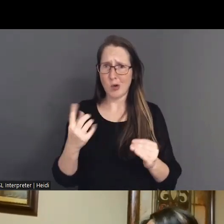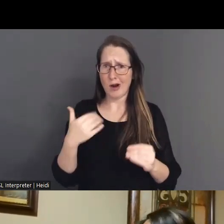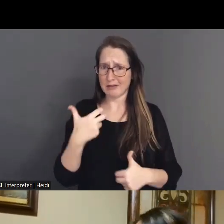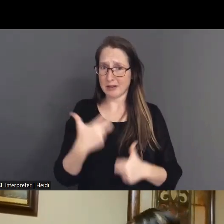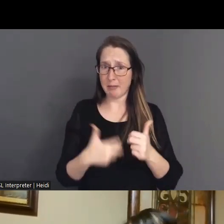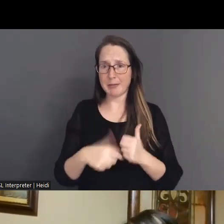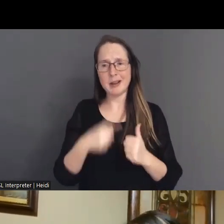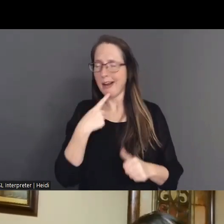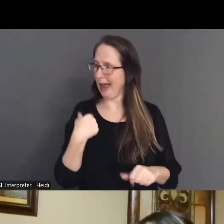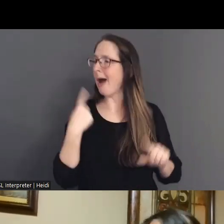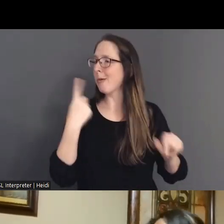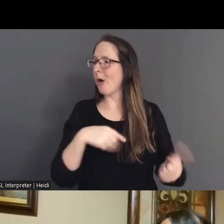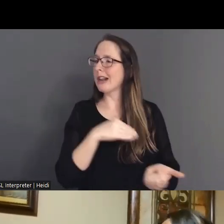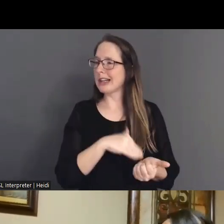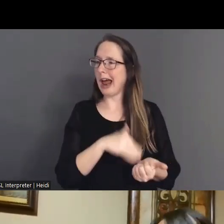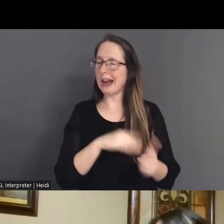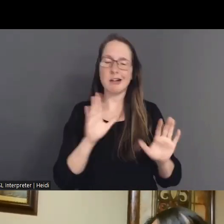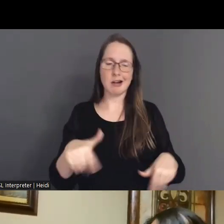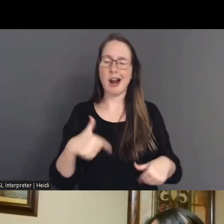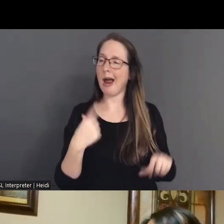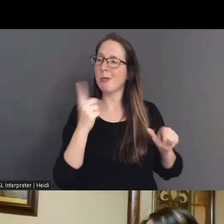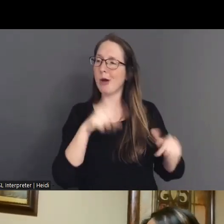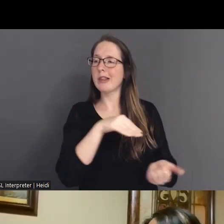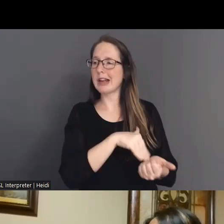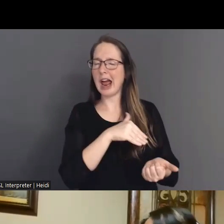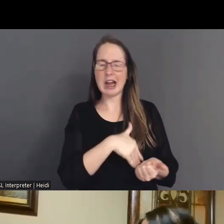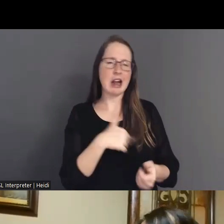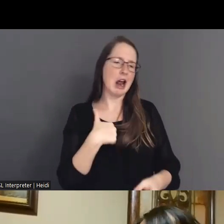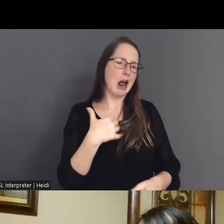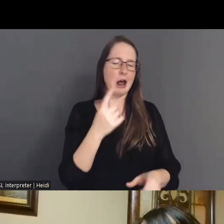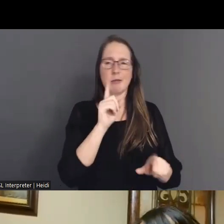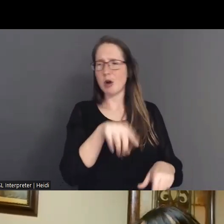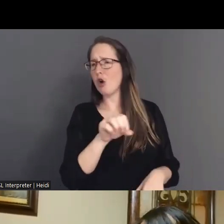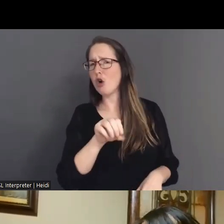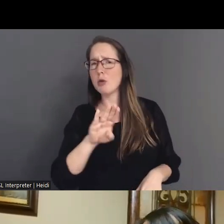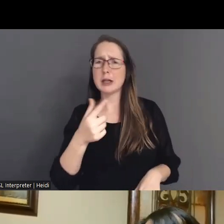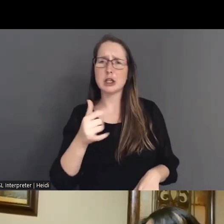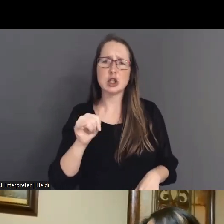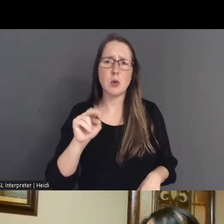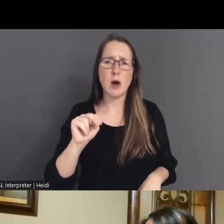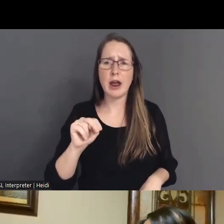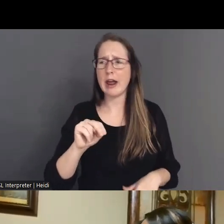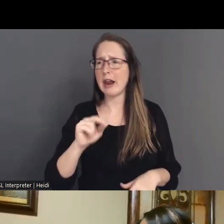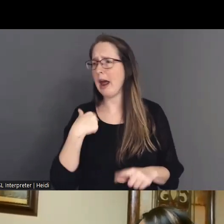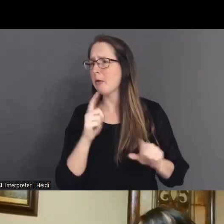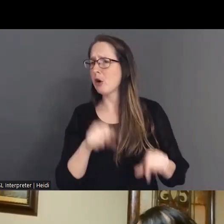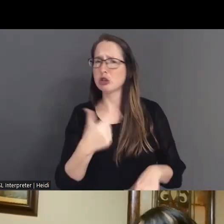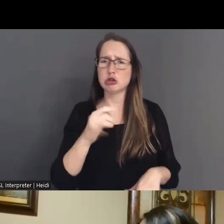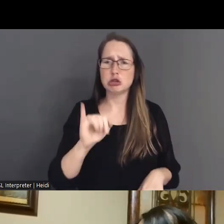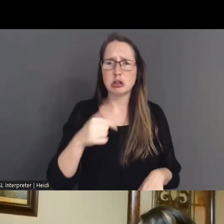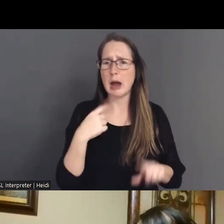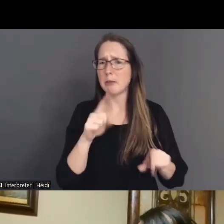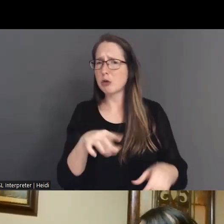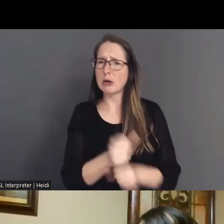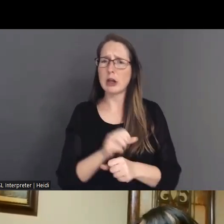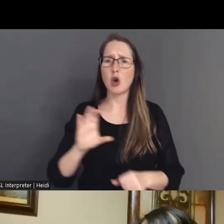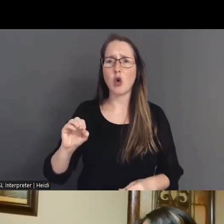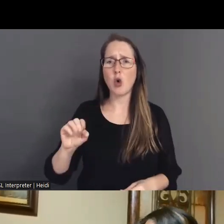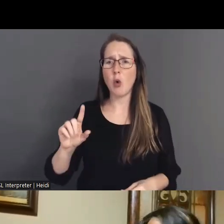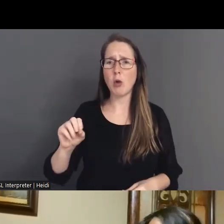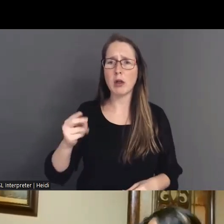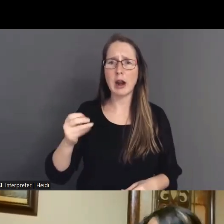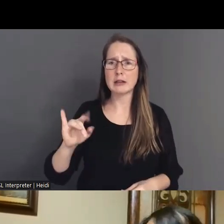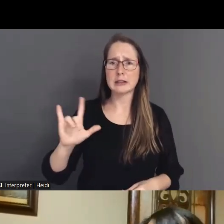problem saying, I'm going to the doctor, I'm going to the dentist, I'm going to the OBGYN. You know, I'm going to get a